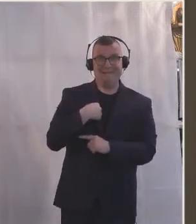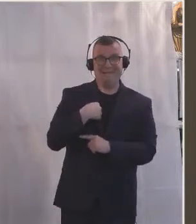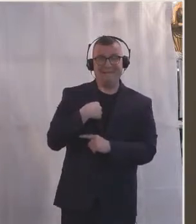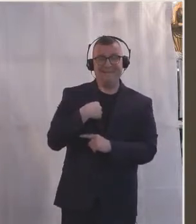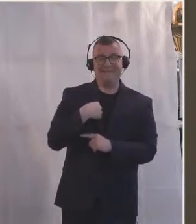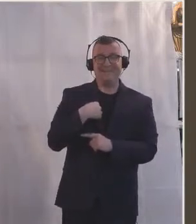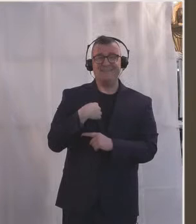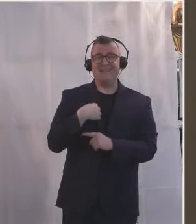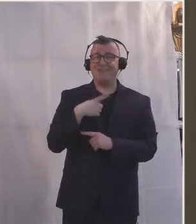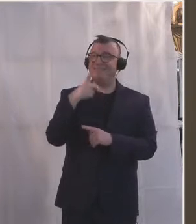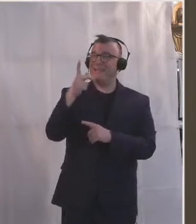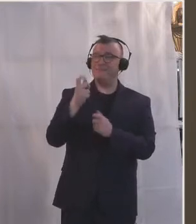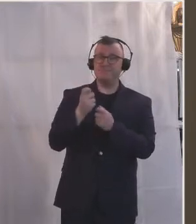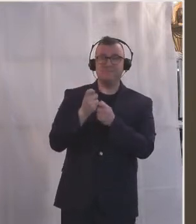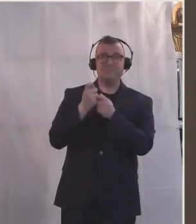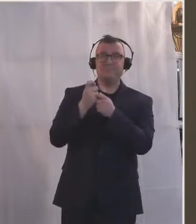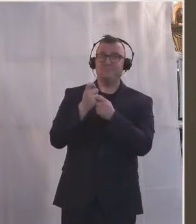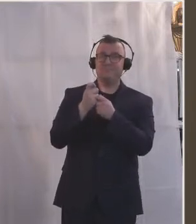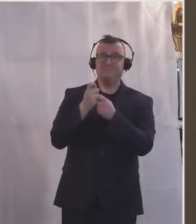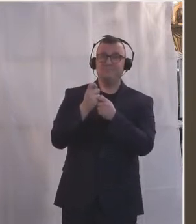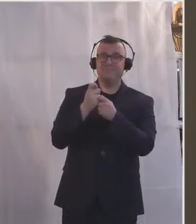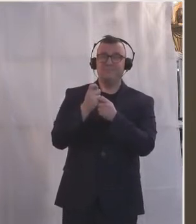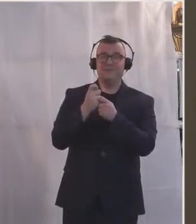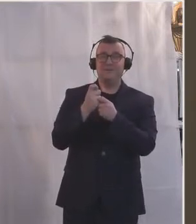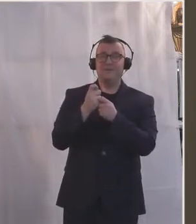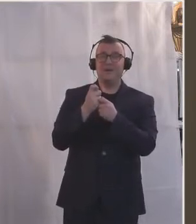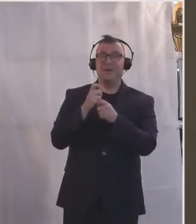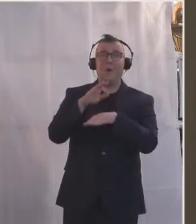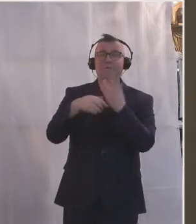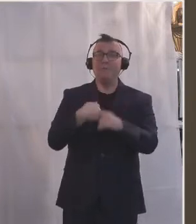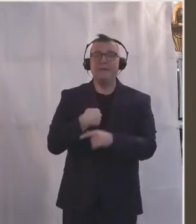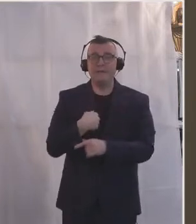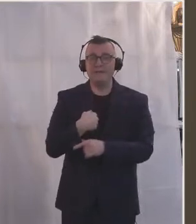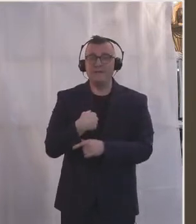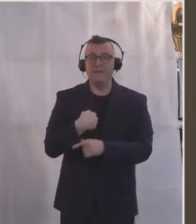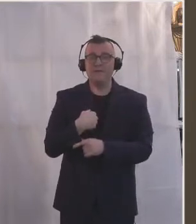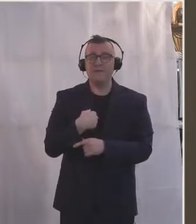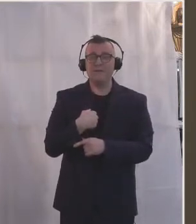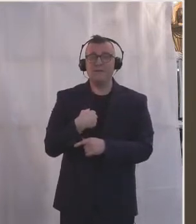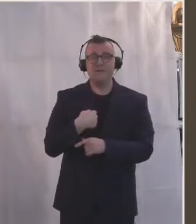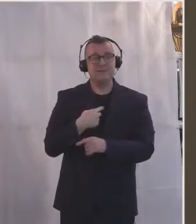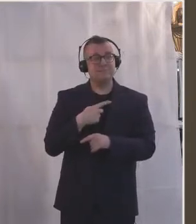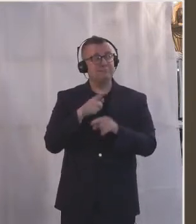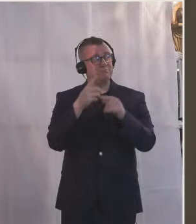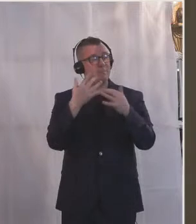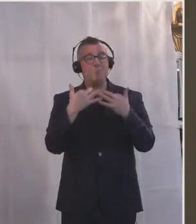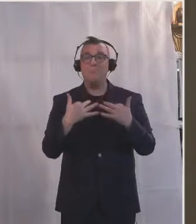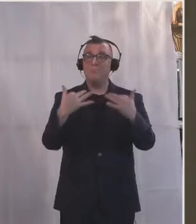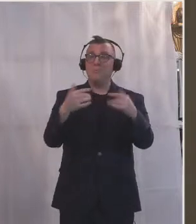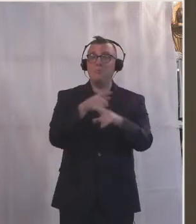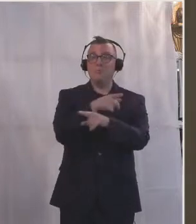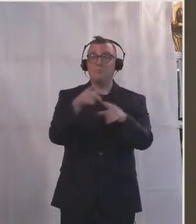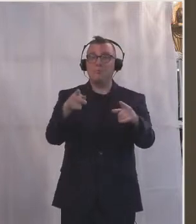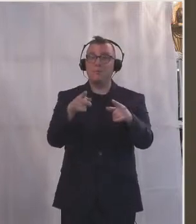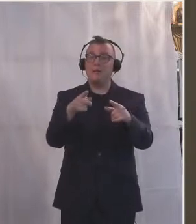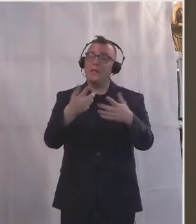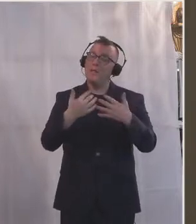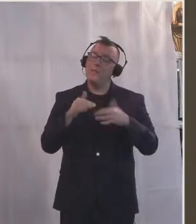more deserving than us, certainly way more deserving than me, and who are the future of this country if we allow them to be.